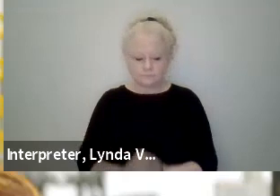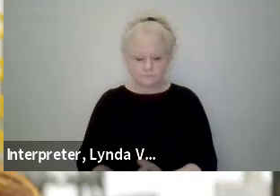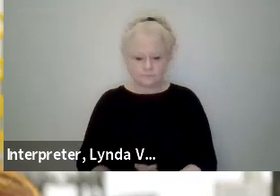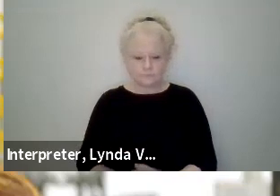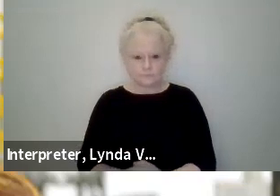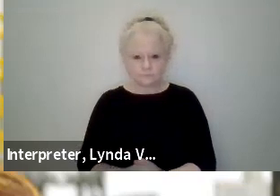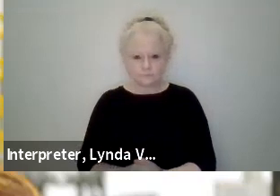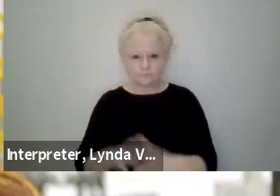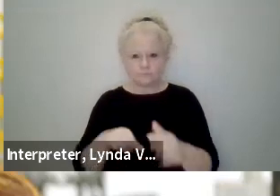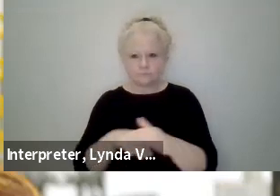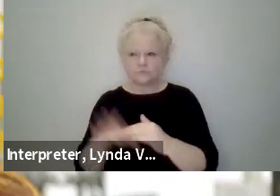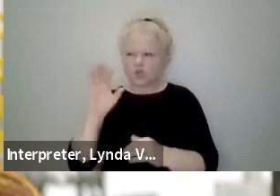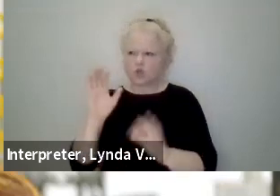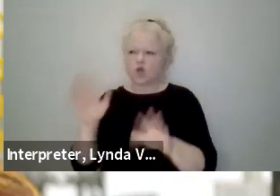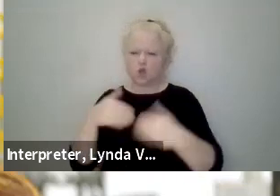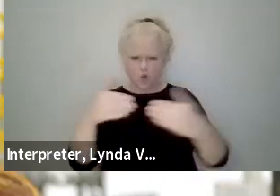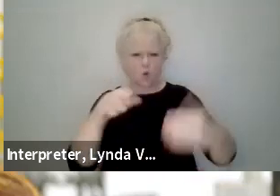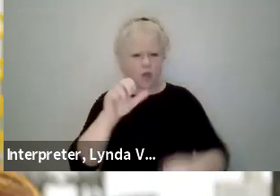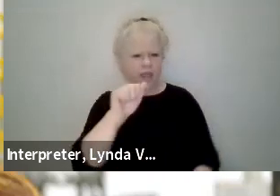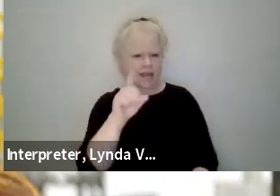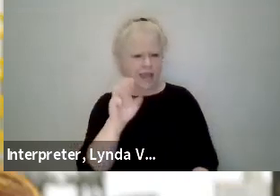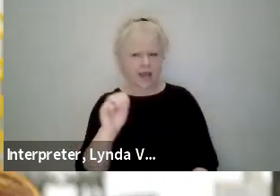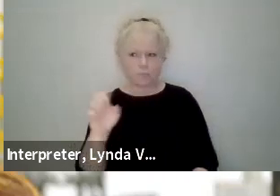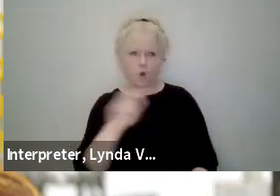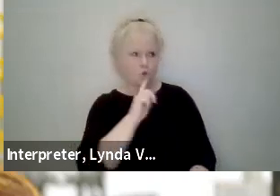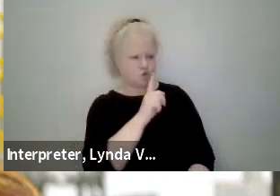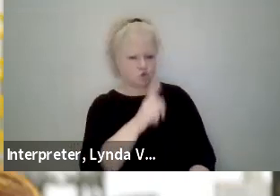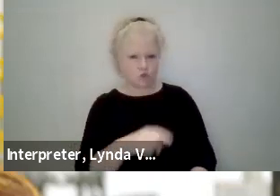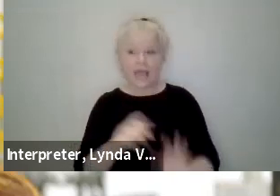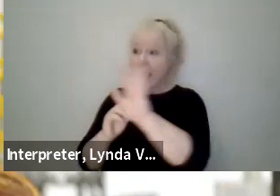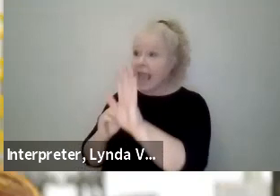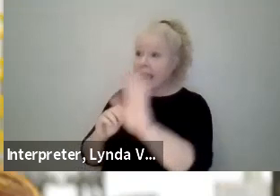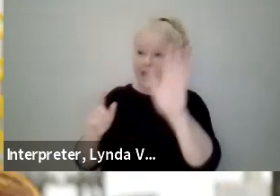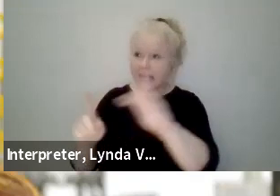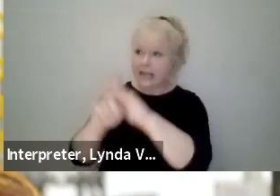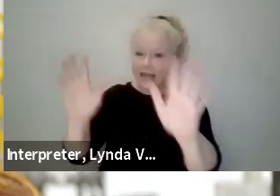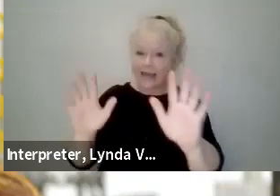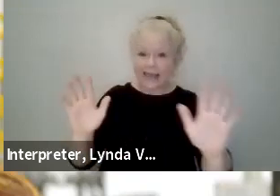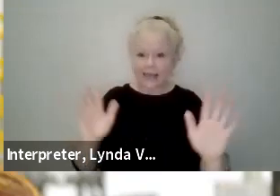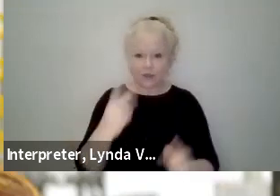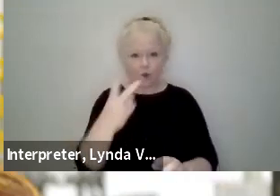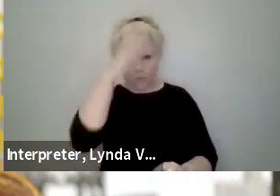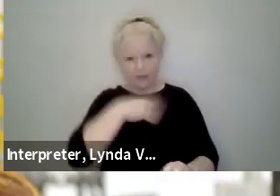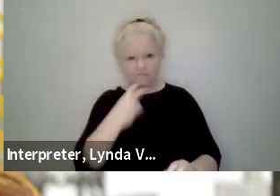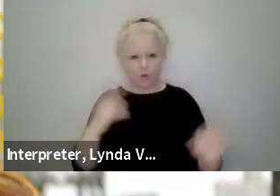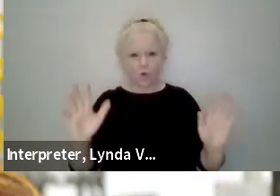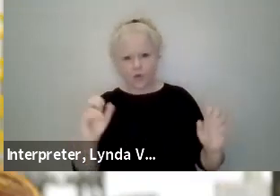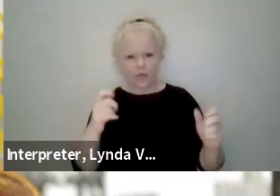All right, we'll look for it. You go ahead, Adam. Sure. Hey, can you hear me? There's Nate. Hey. Go ahead,